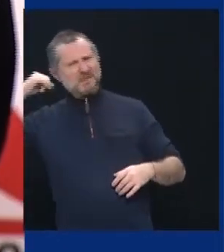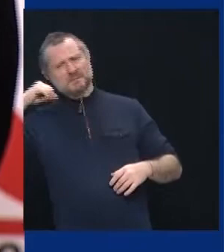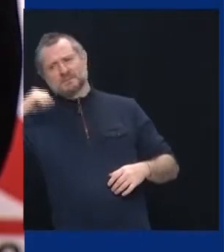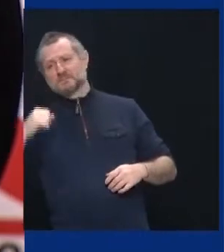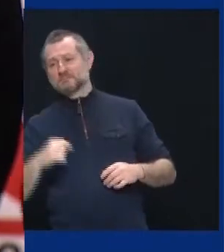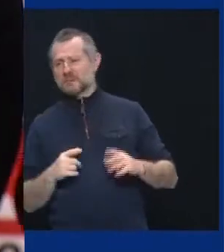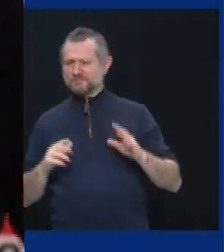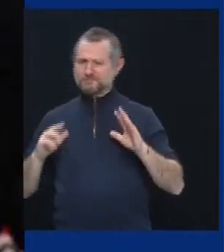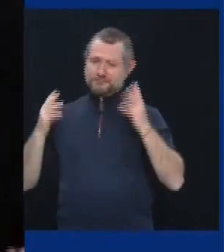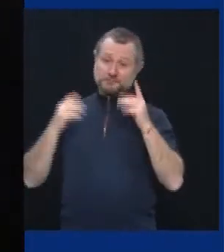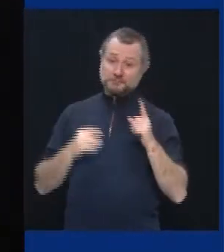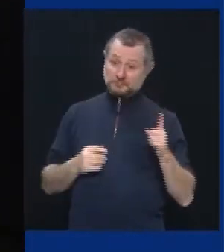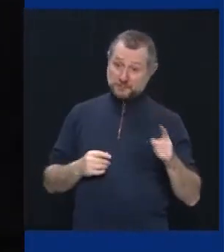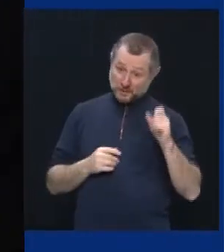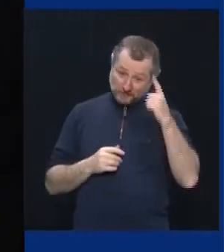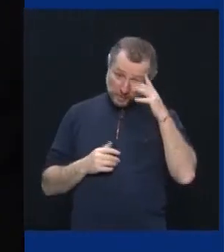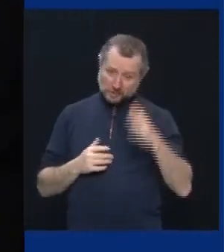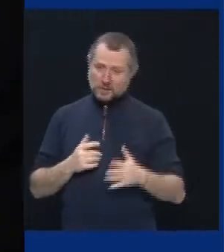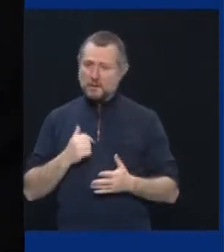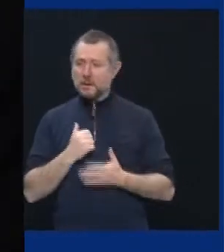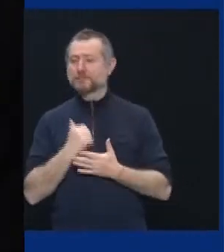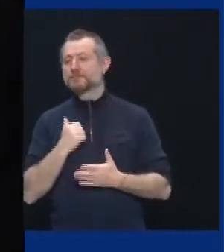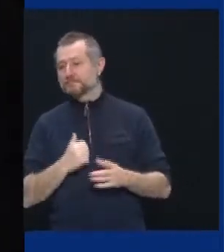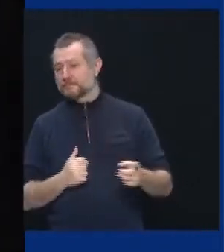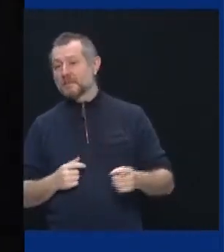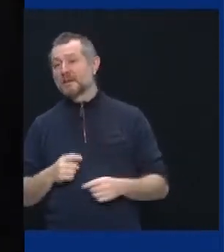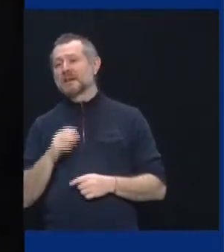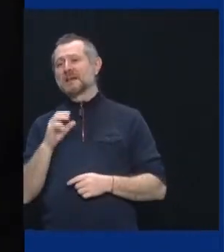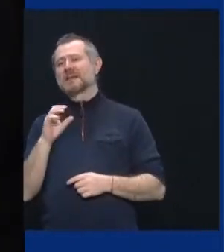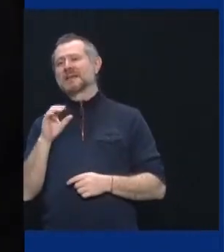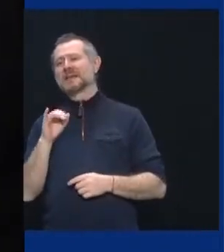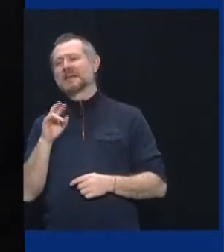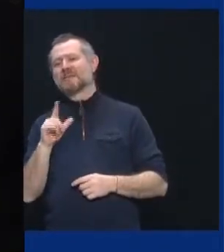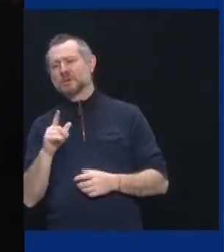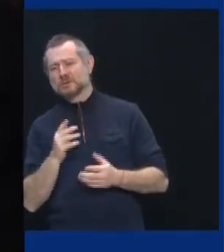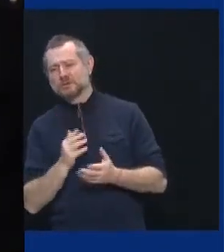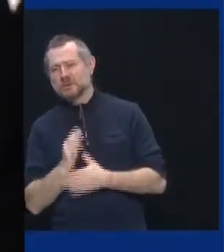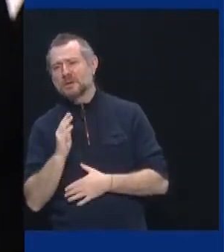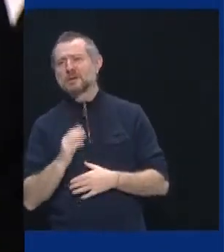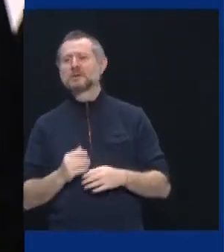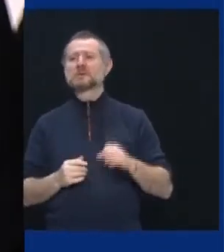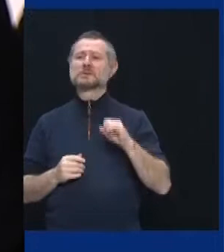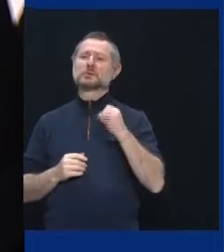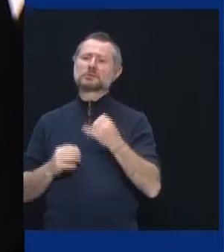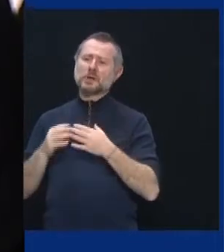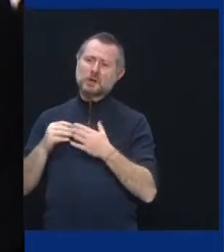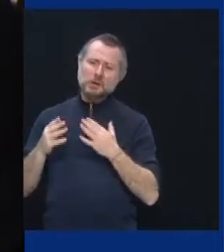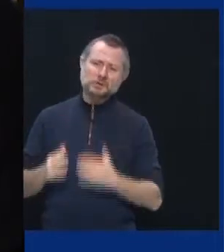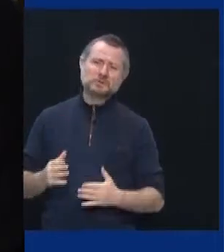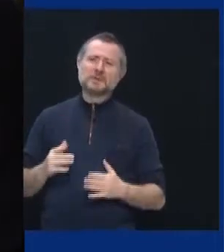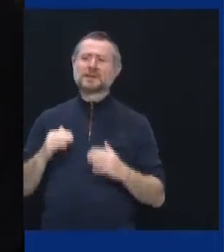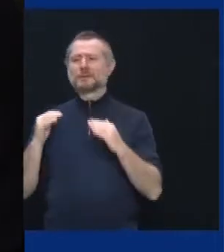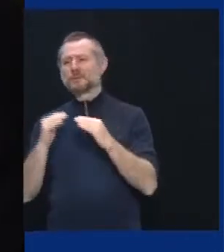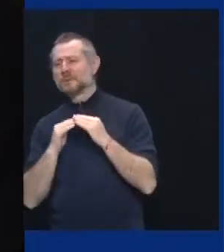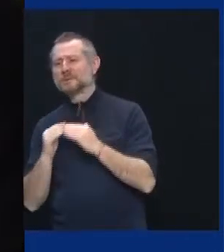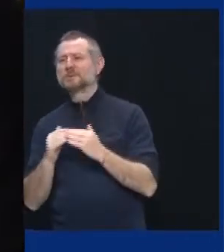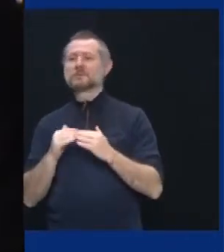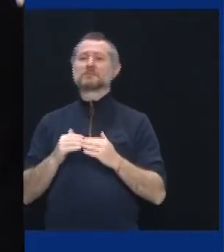us for civil rights and social justice leaders to talk about equity. Everyone expects